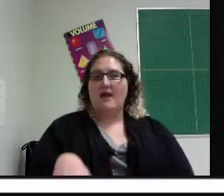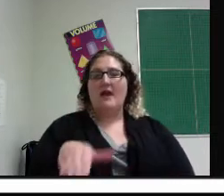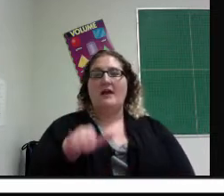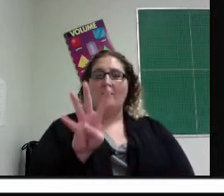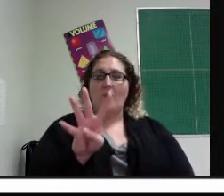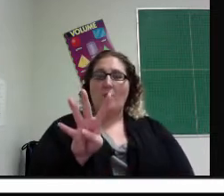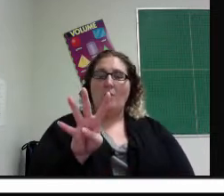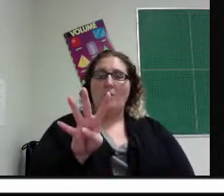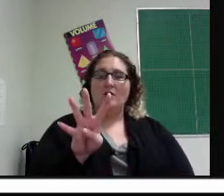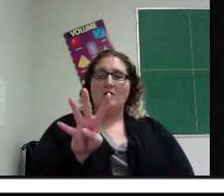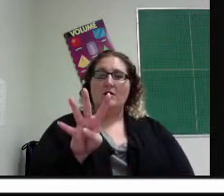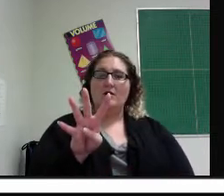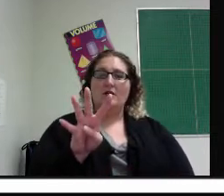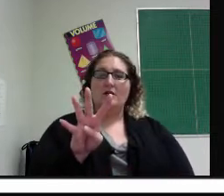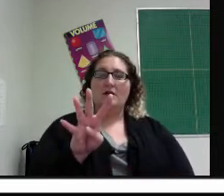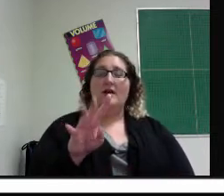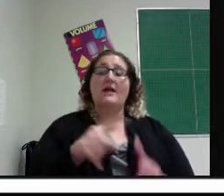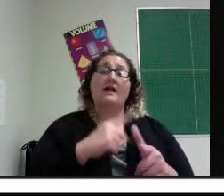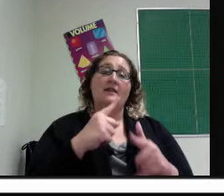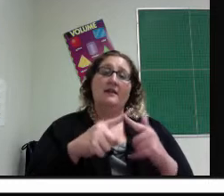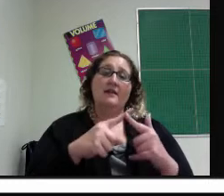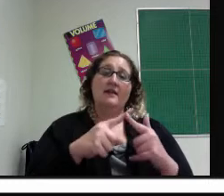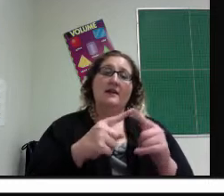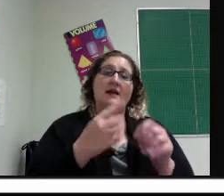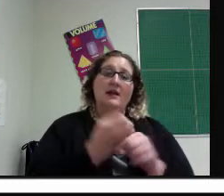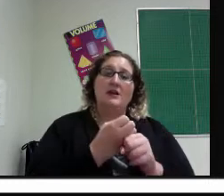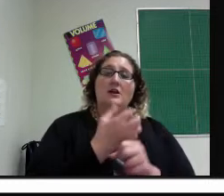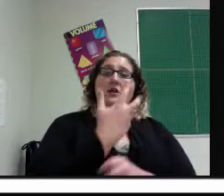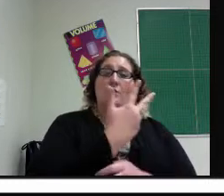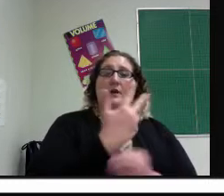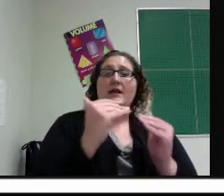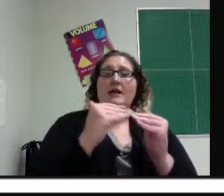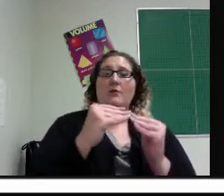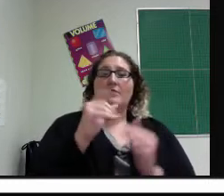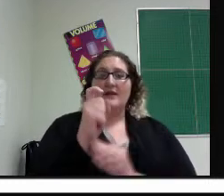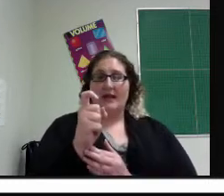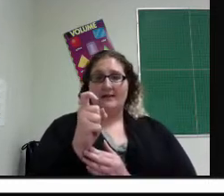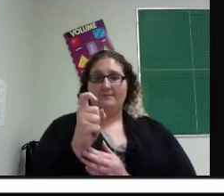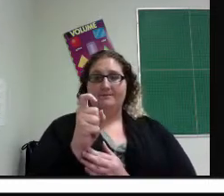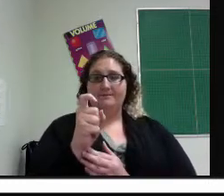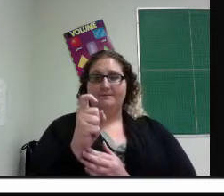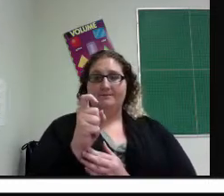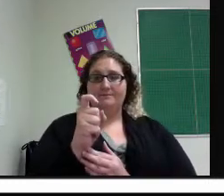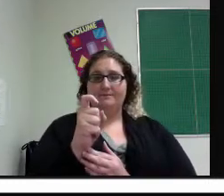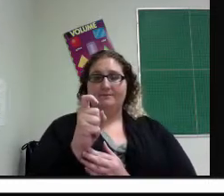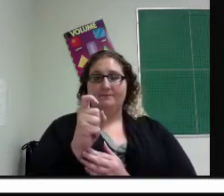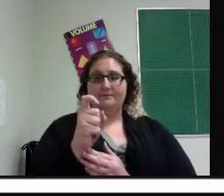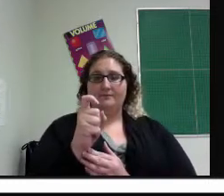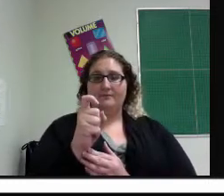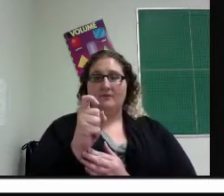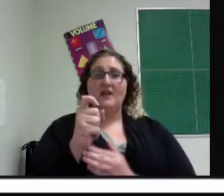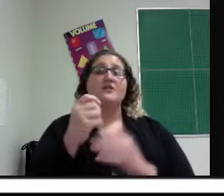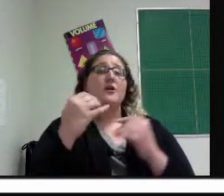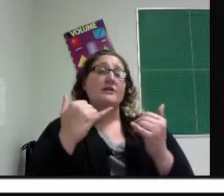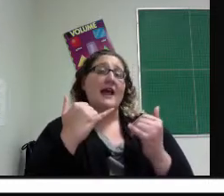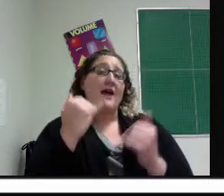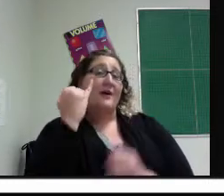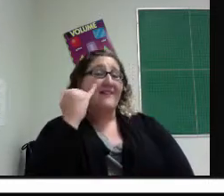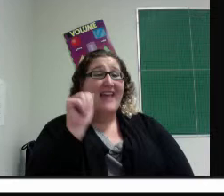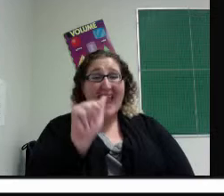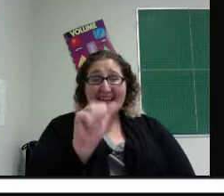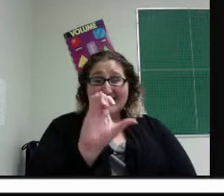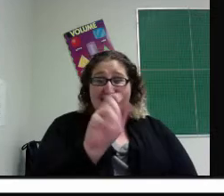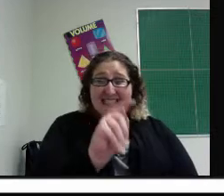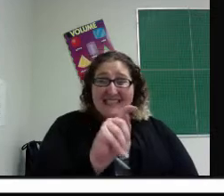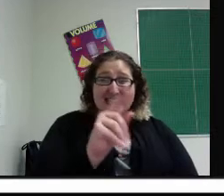4. And I get 3 equals x. Okay, now guys, if you were taking an ACT test